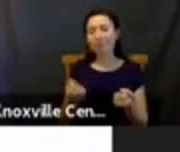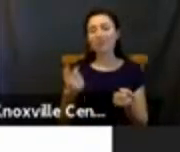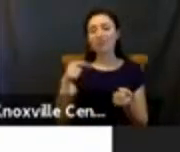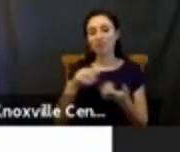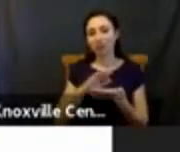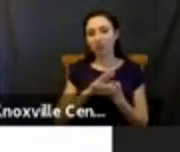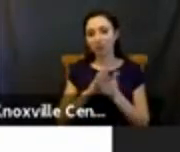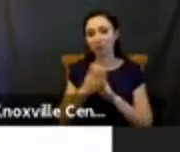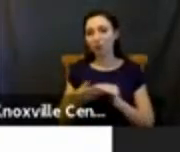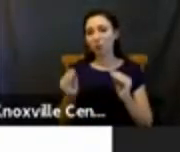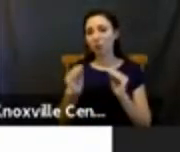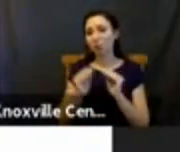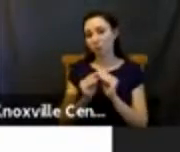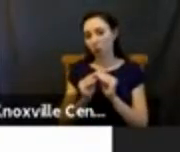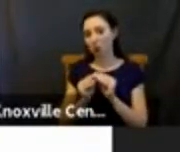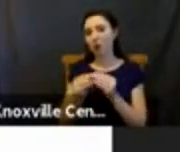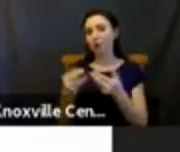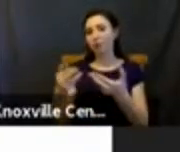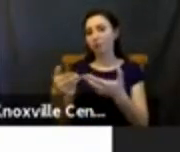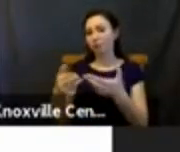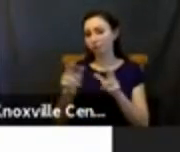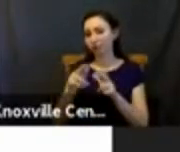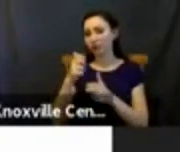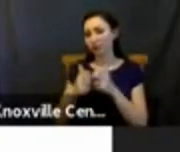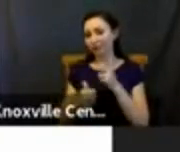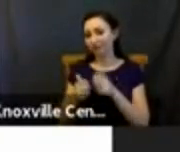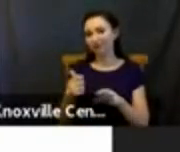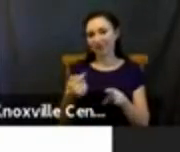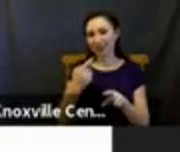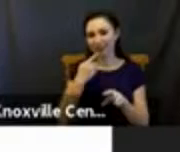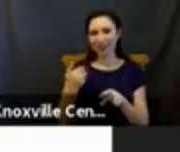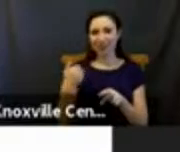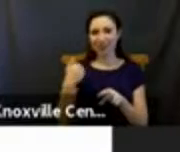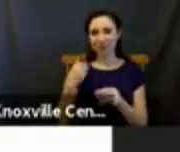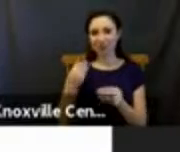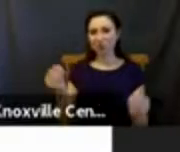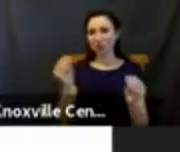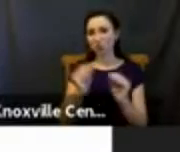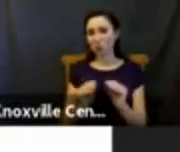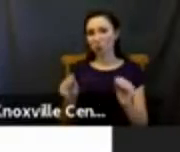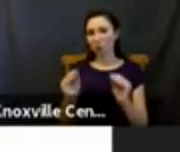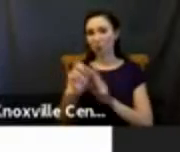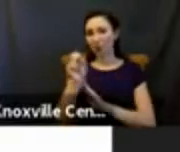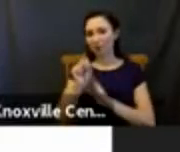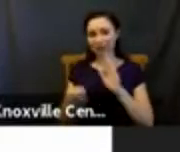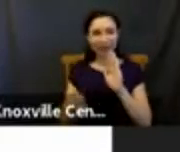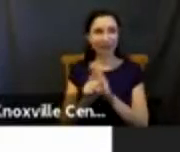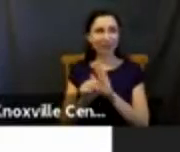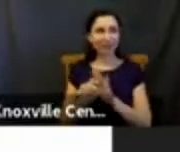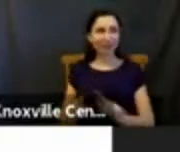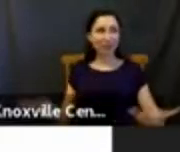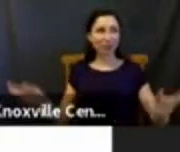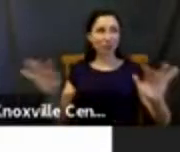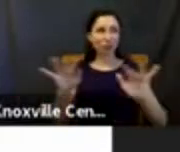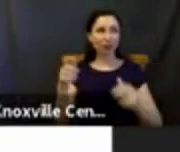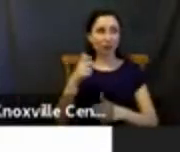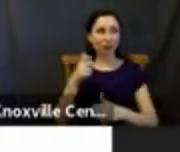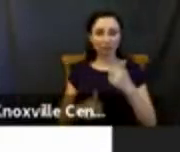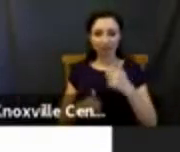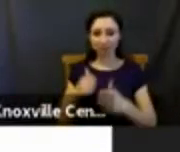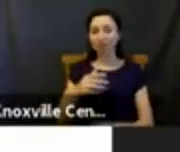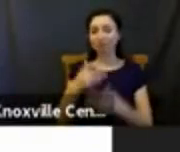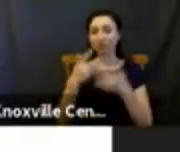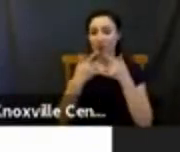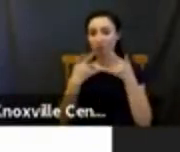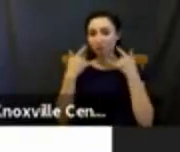and more of a regional issue. And quite frankly, as I said earlier, it seems like more and more of a statewide issue. The mask requirement